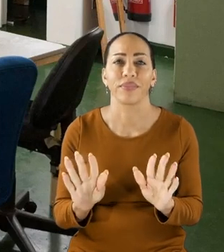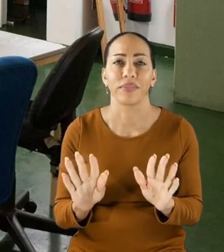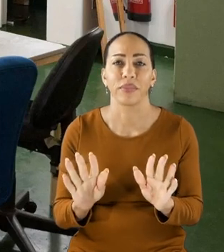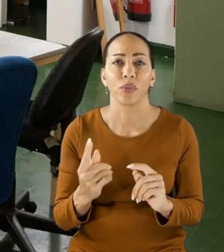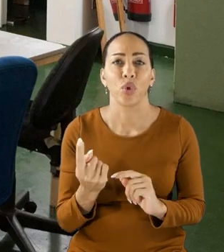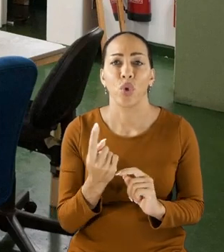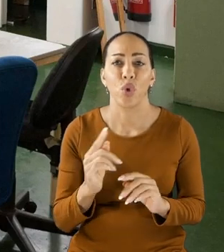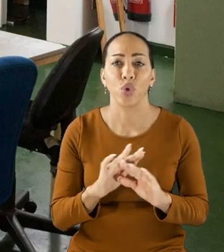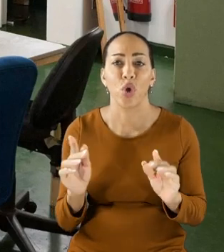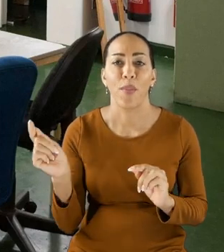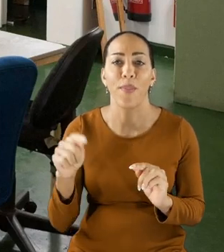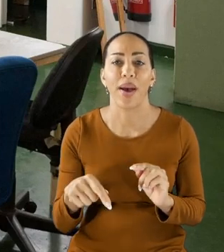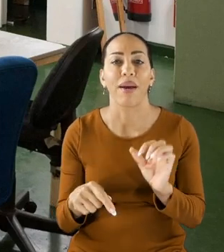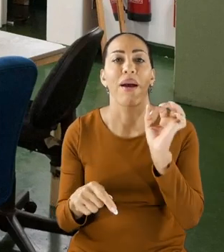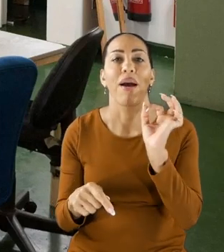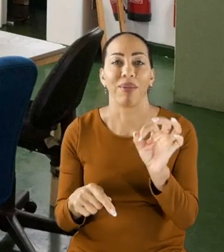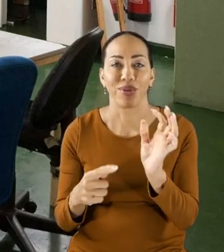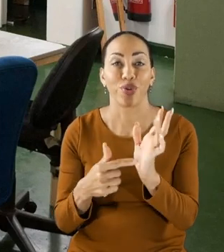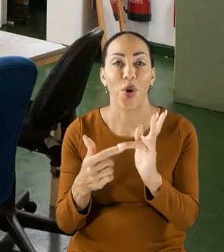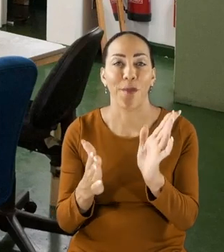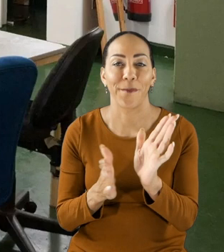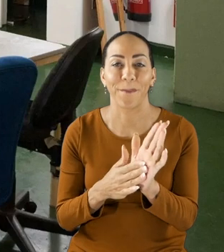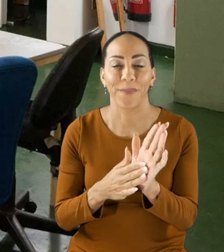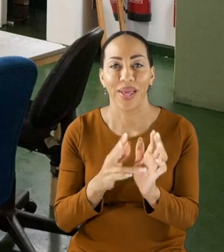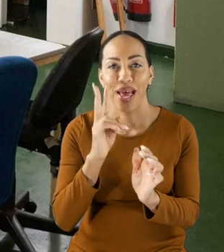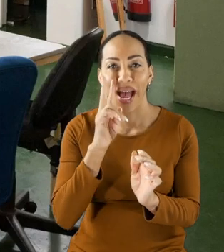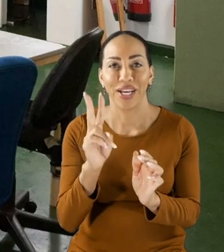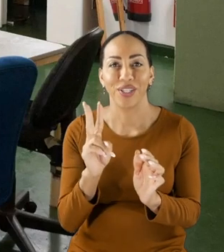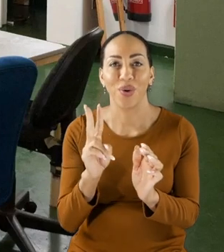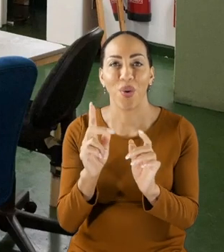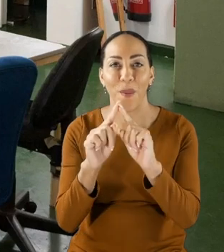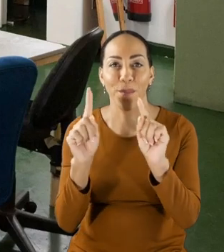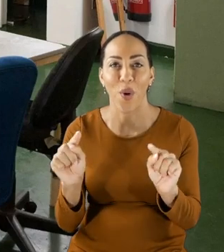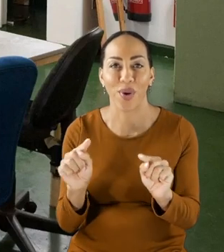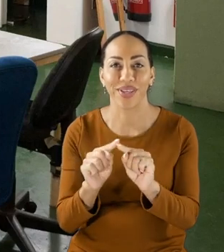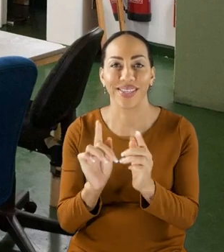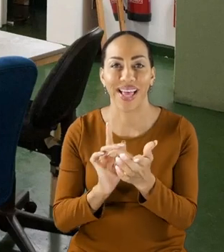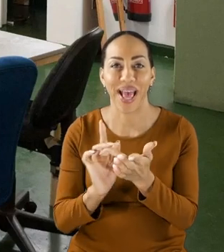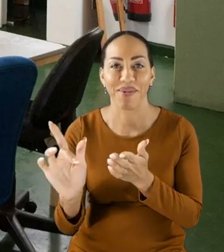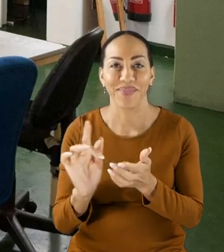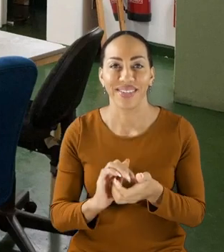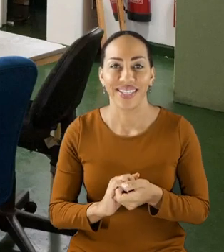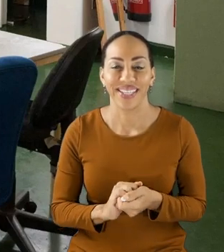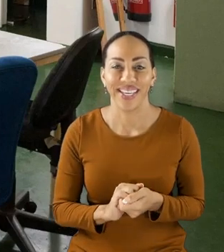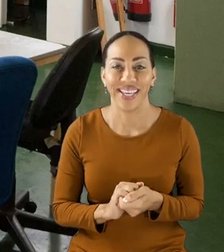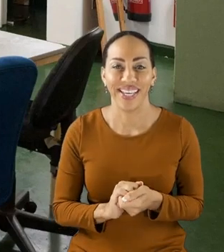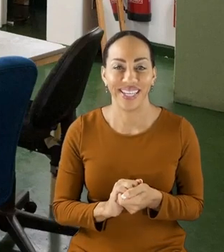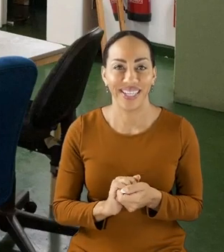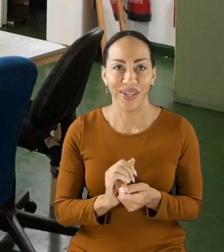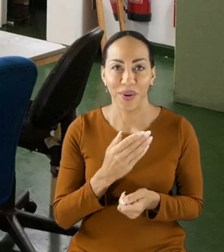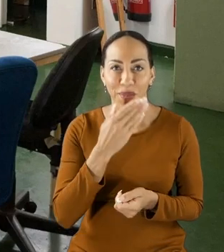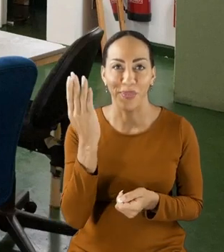Although we have one who's not back. Oh, there it is. That's Tom. That's what it was. I saw an empty box there at the top, but I